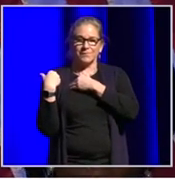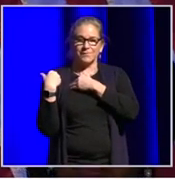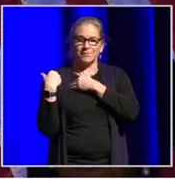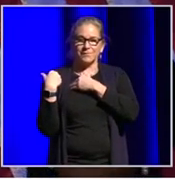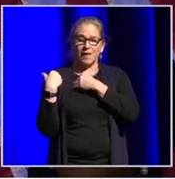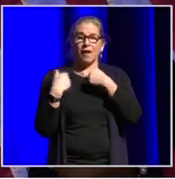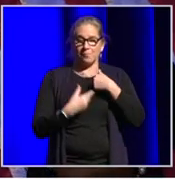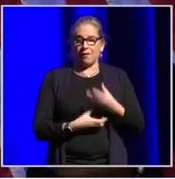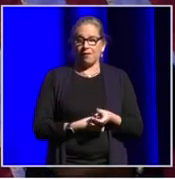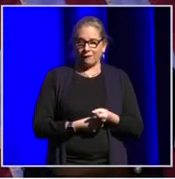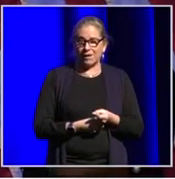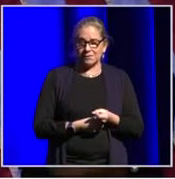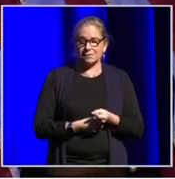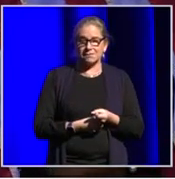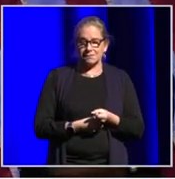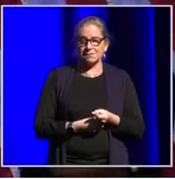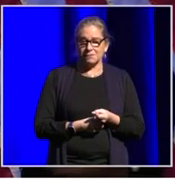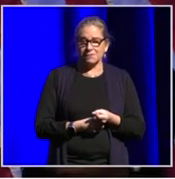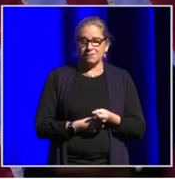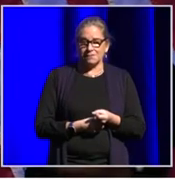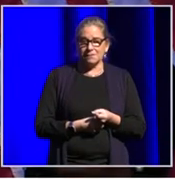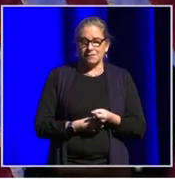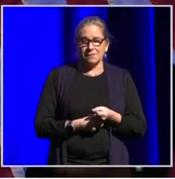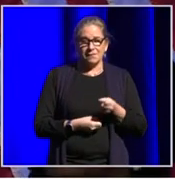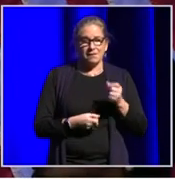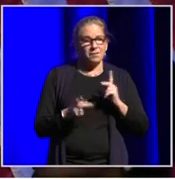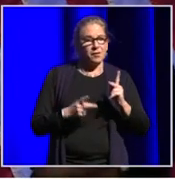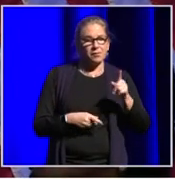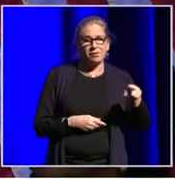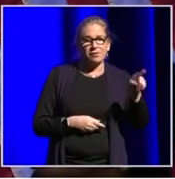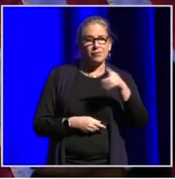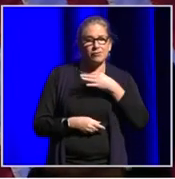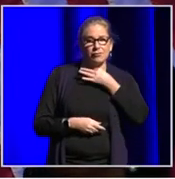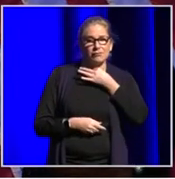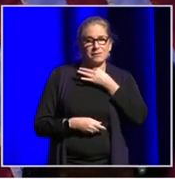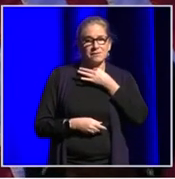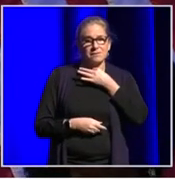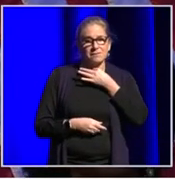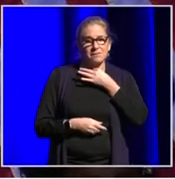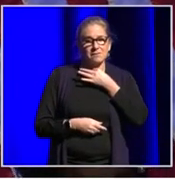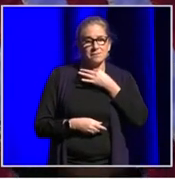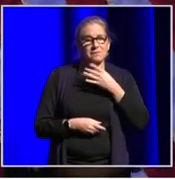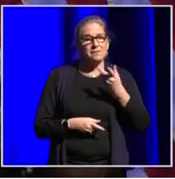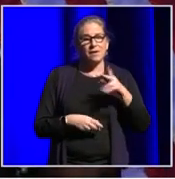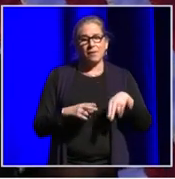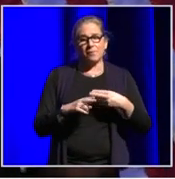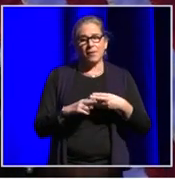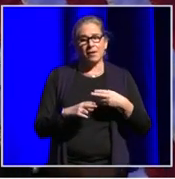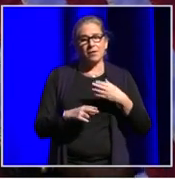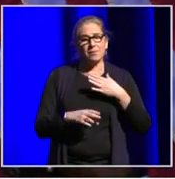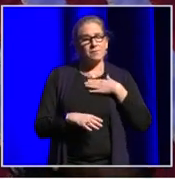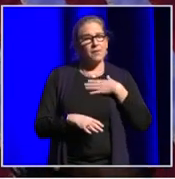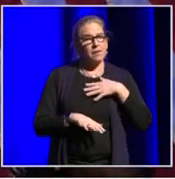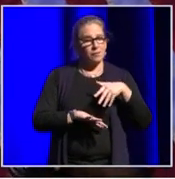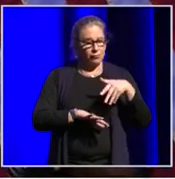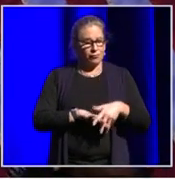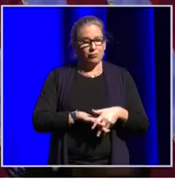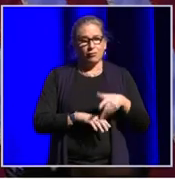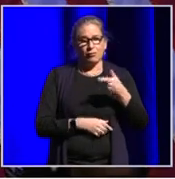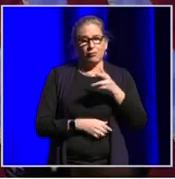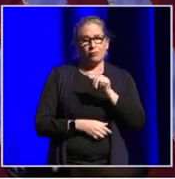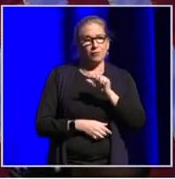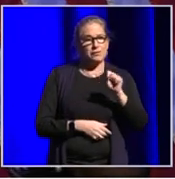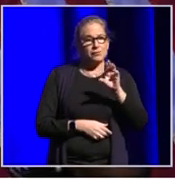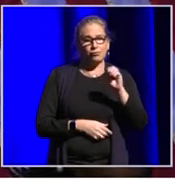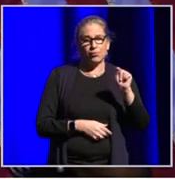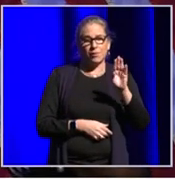base could weather the Washington Post and an onslaught of outside money. I expected $250,000 to be spent to block me getting